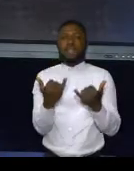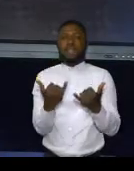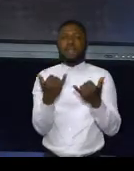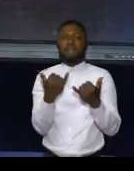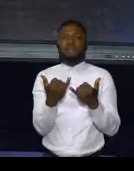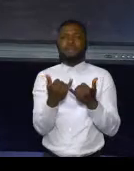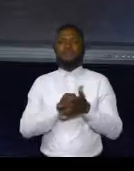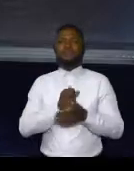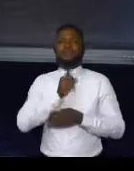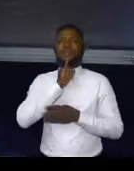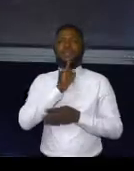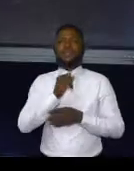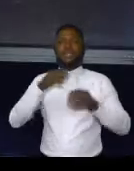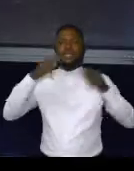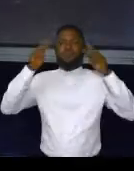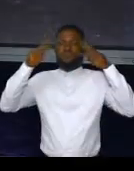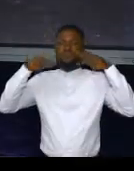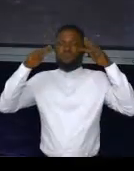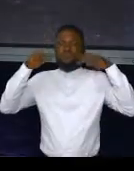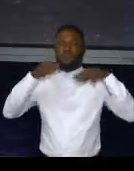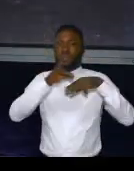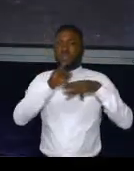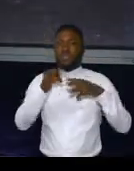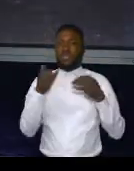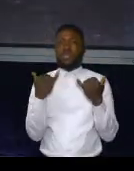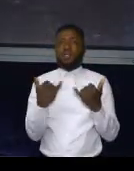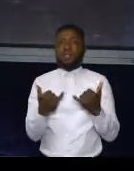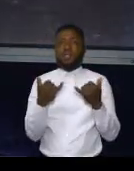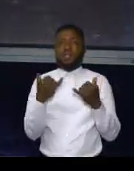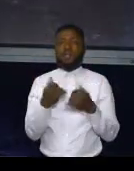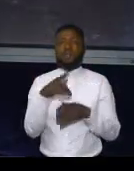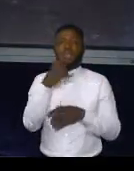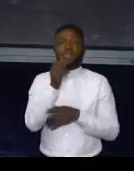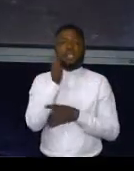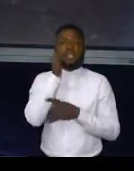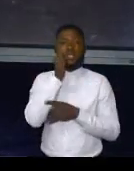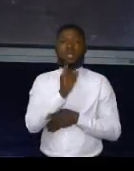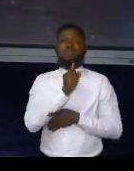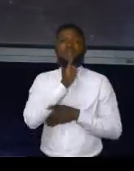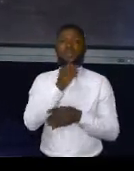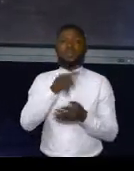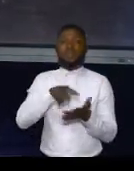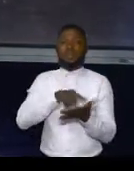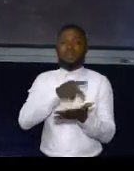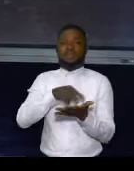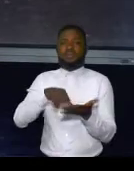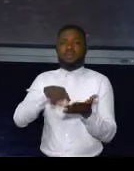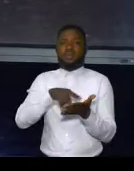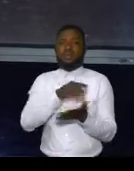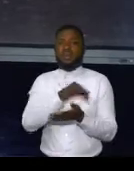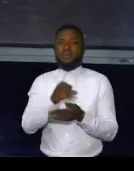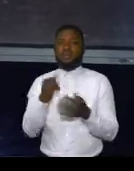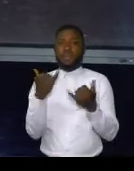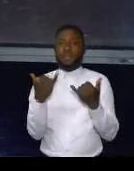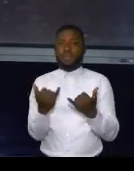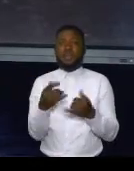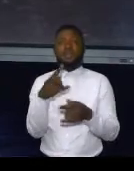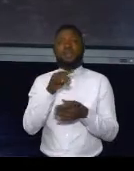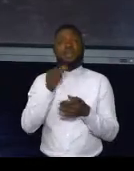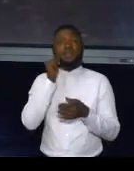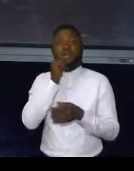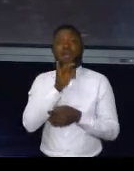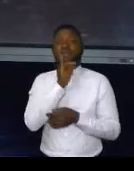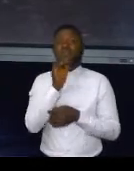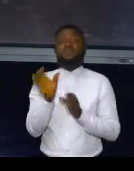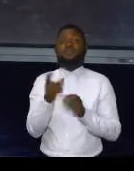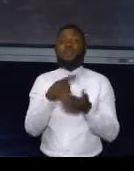now. It is raining now. The girl is dancing now. The girl is